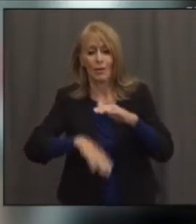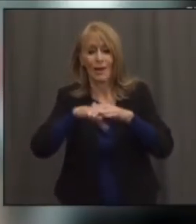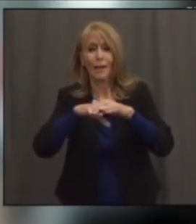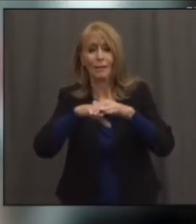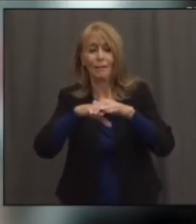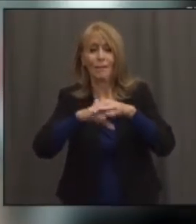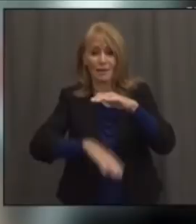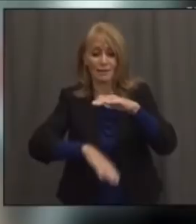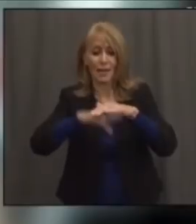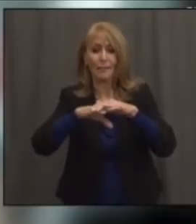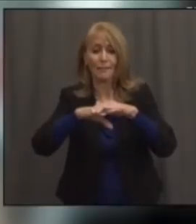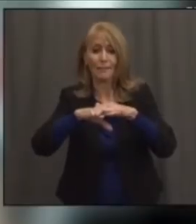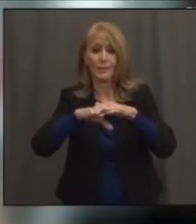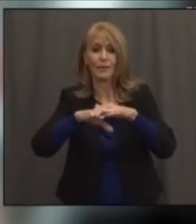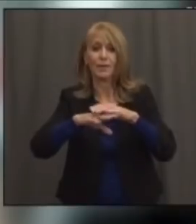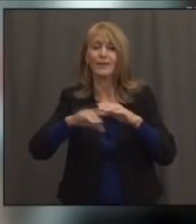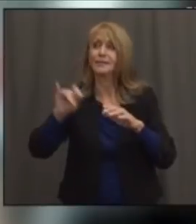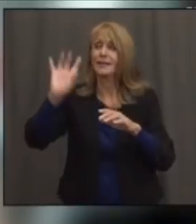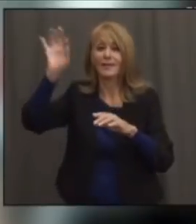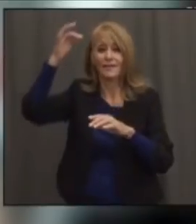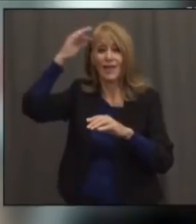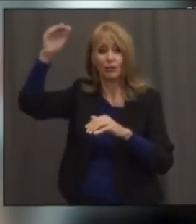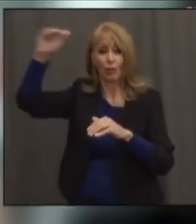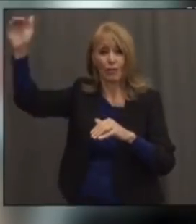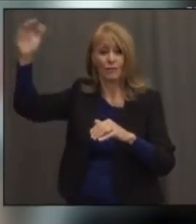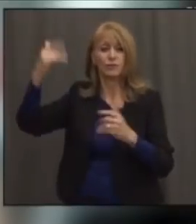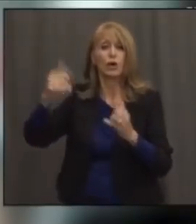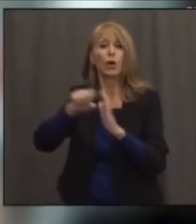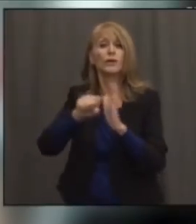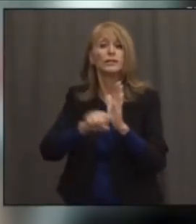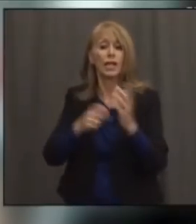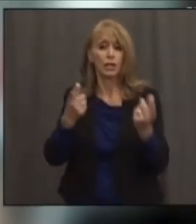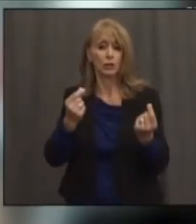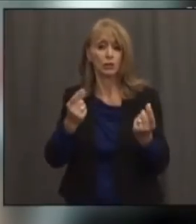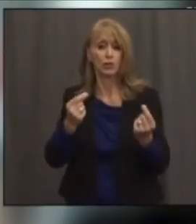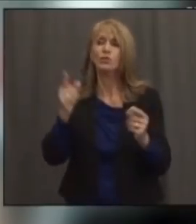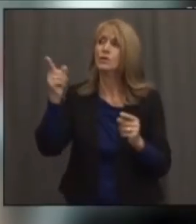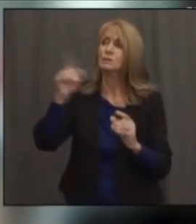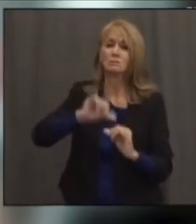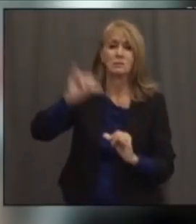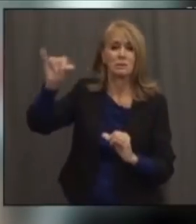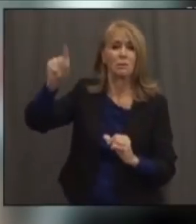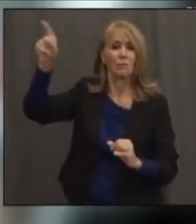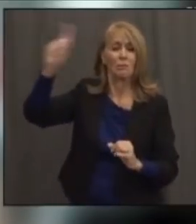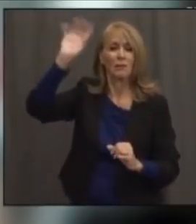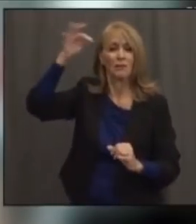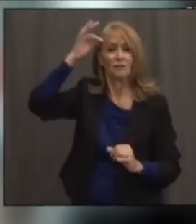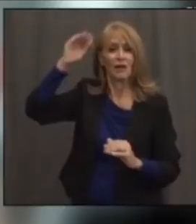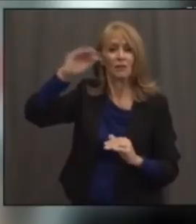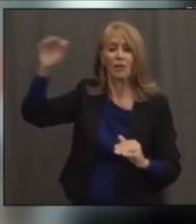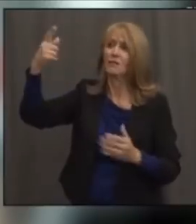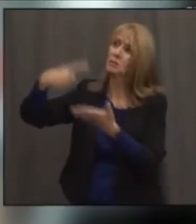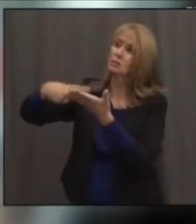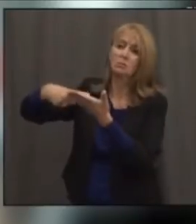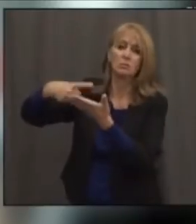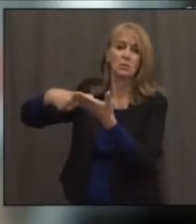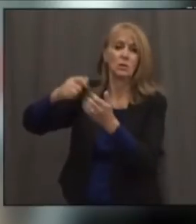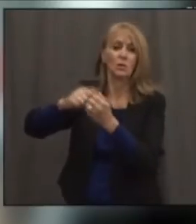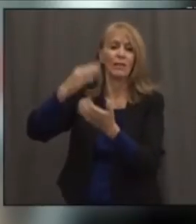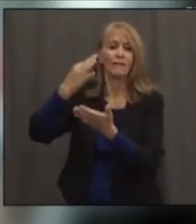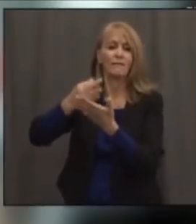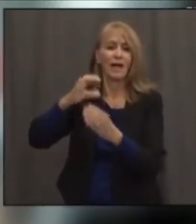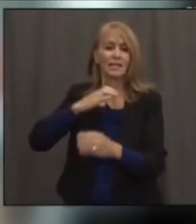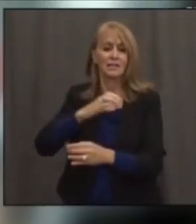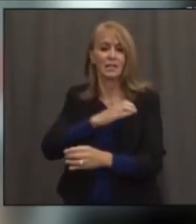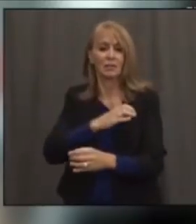being contemplated also at a federal level, so what the state did really is reflective of what's being discussed in the Senate Finance Committee as well,